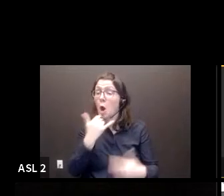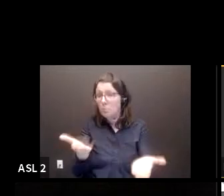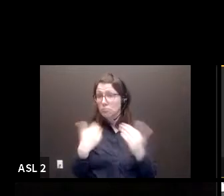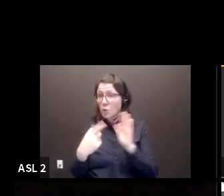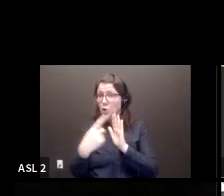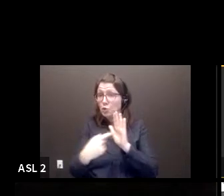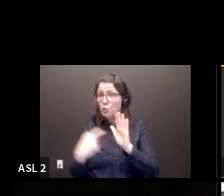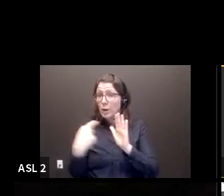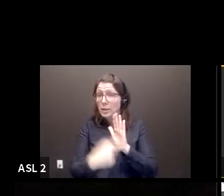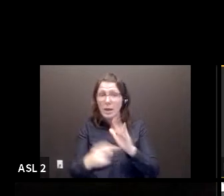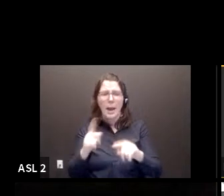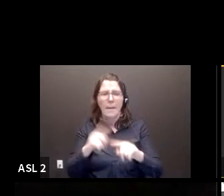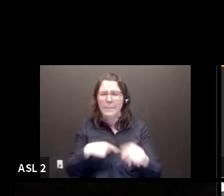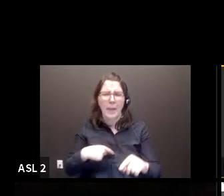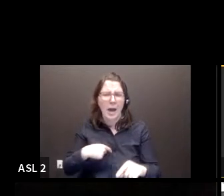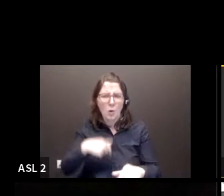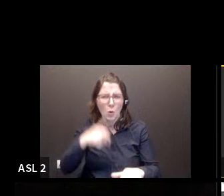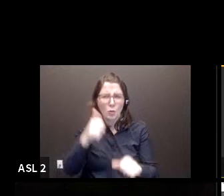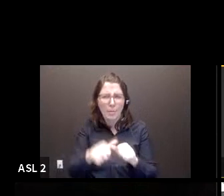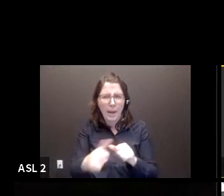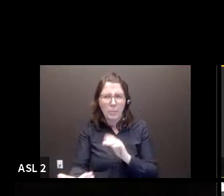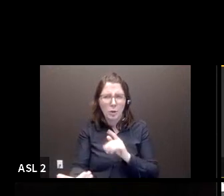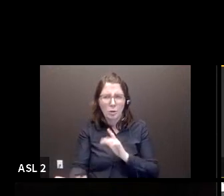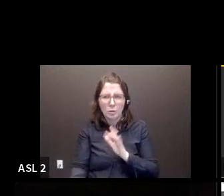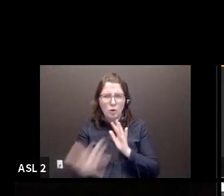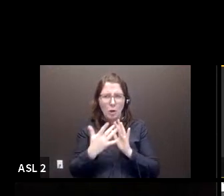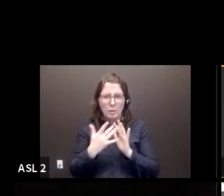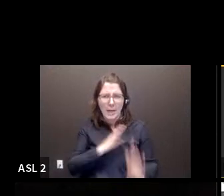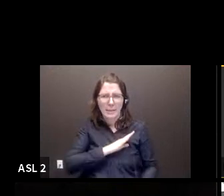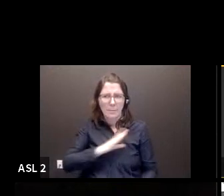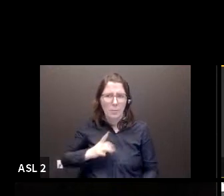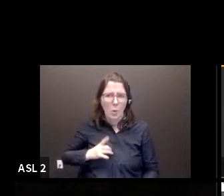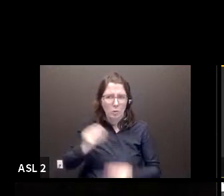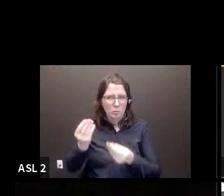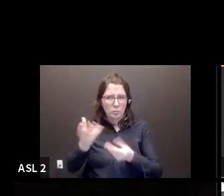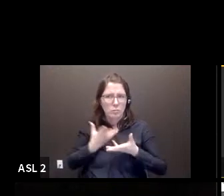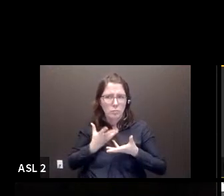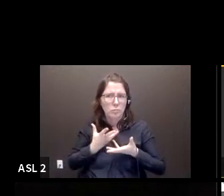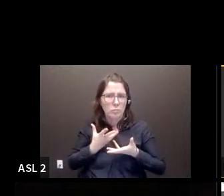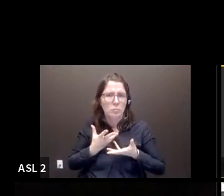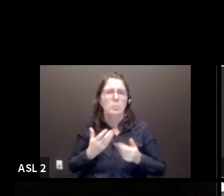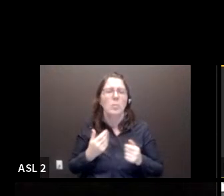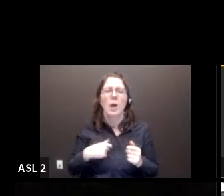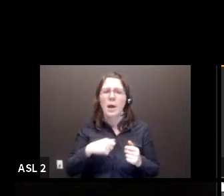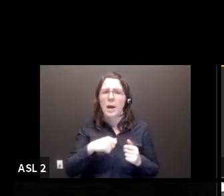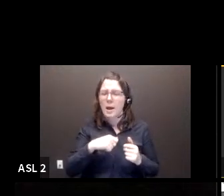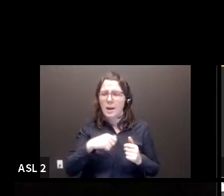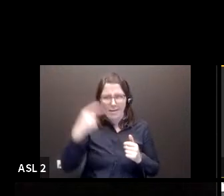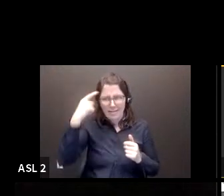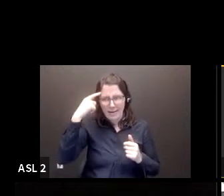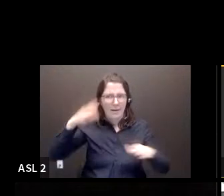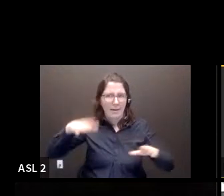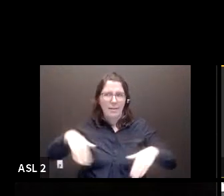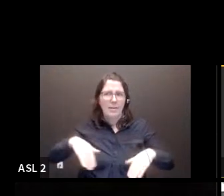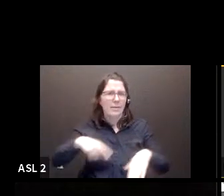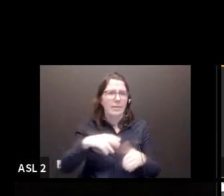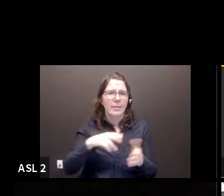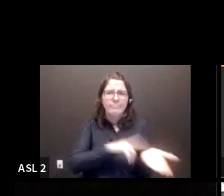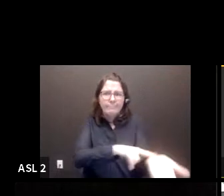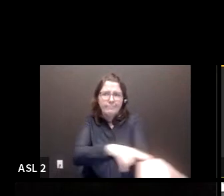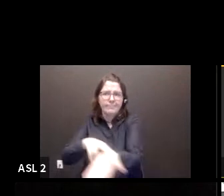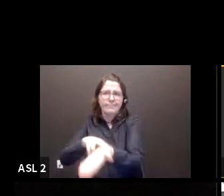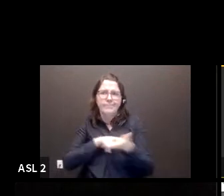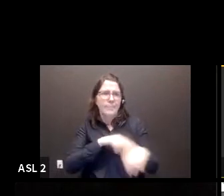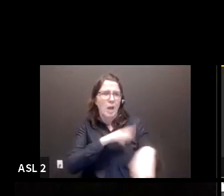at all to the board on this and i don't actually recall any public consultation and i don't know how